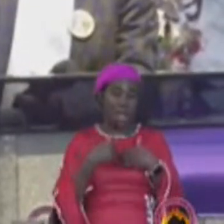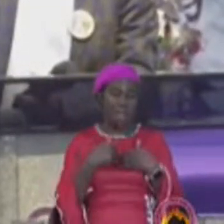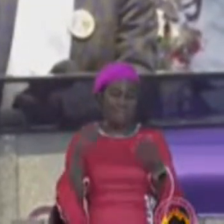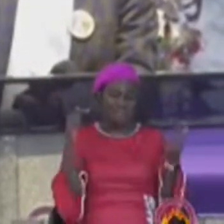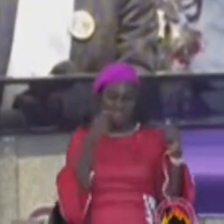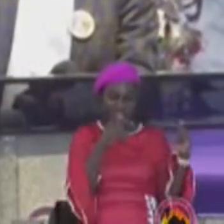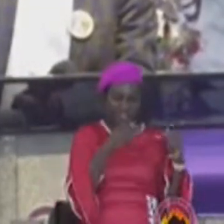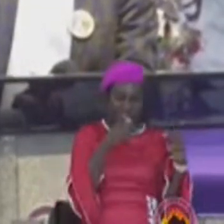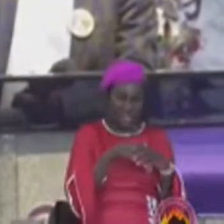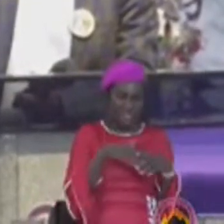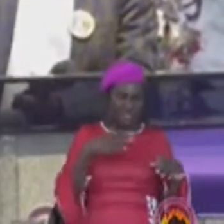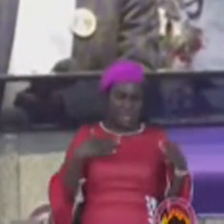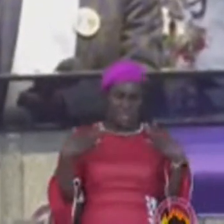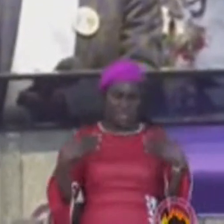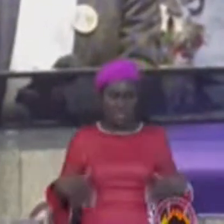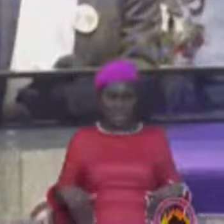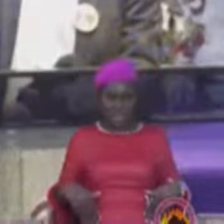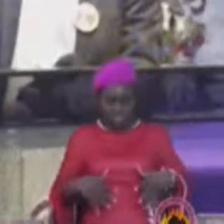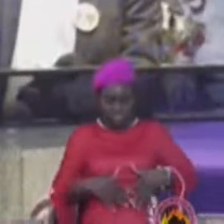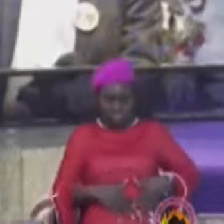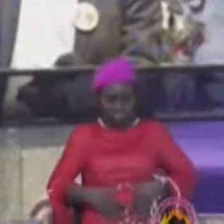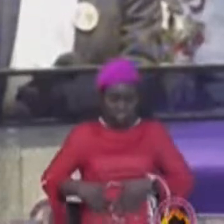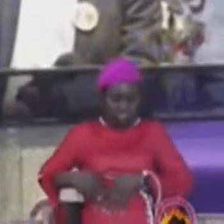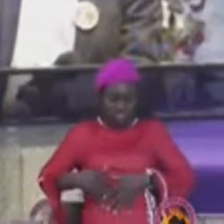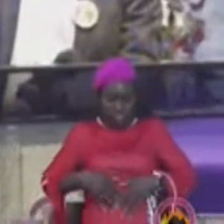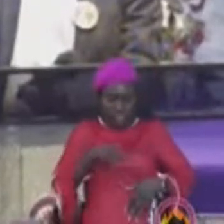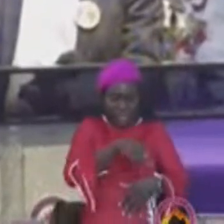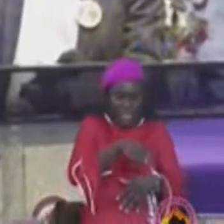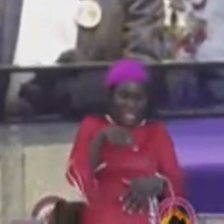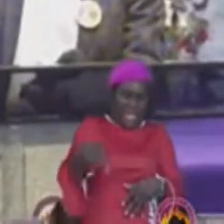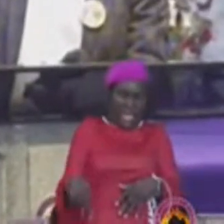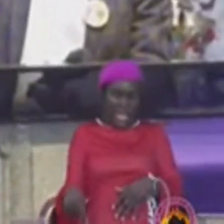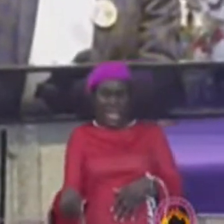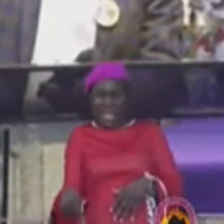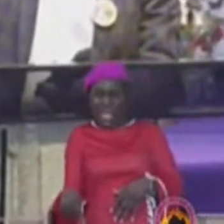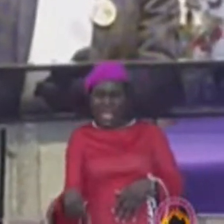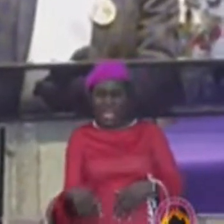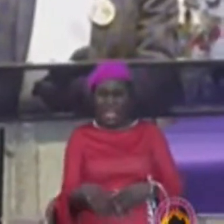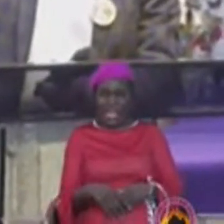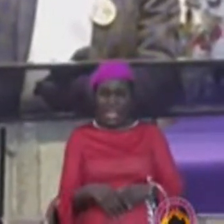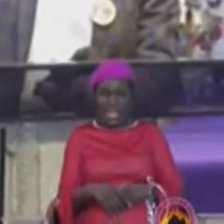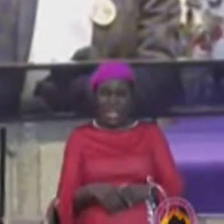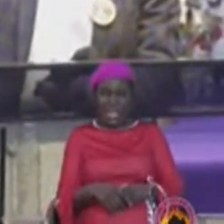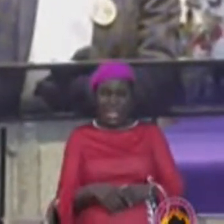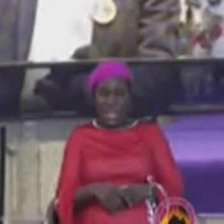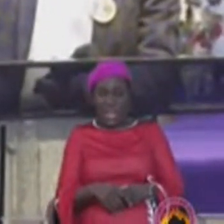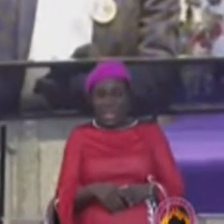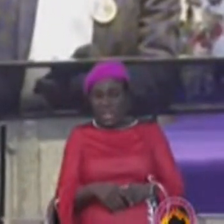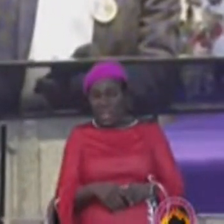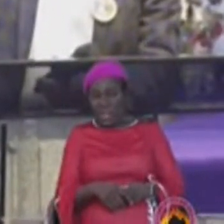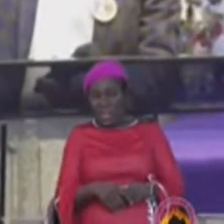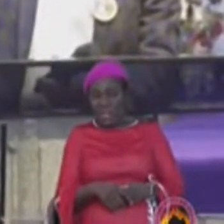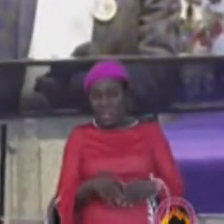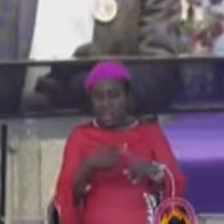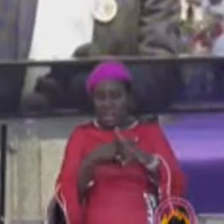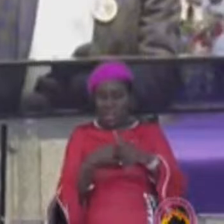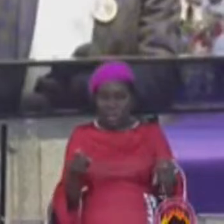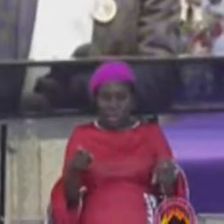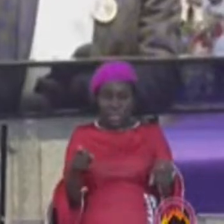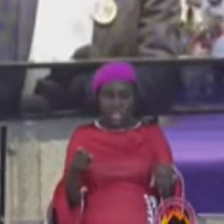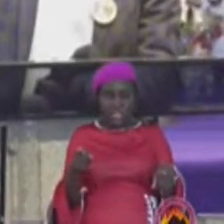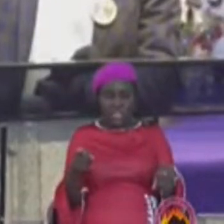My tummy, my legs, my prostrate, everything. But while we're praying, I couldn't breathe